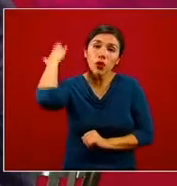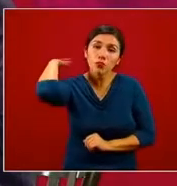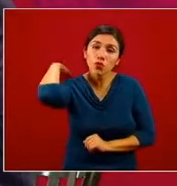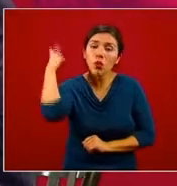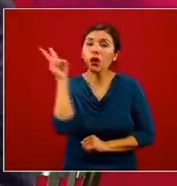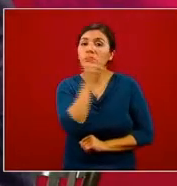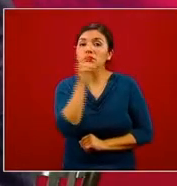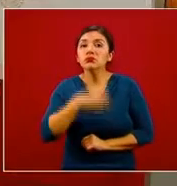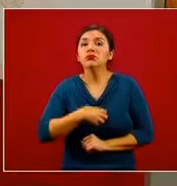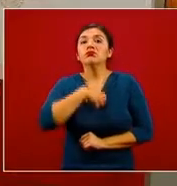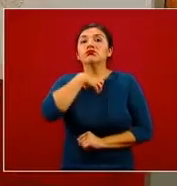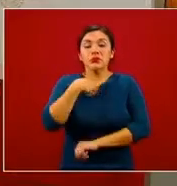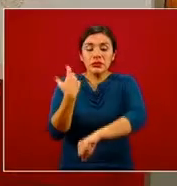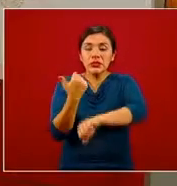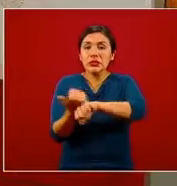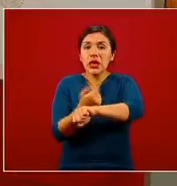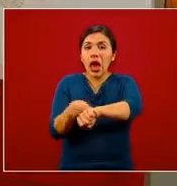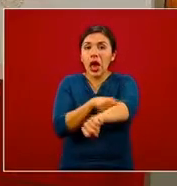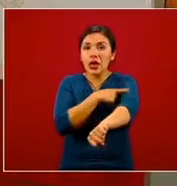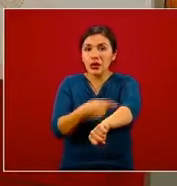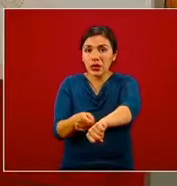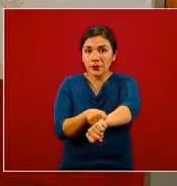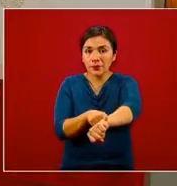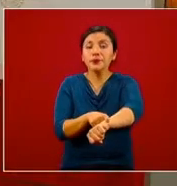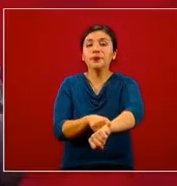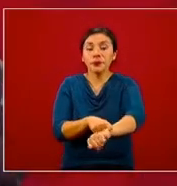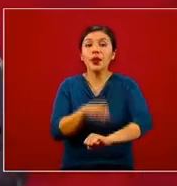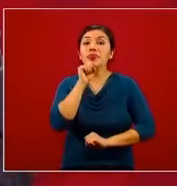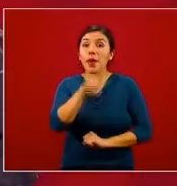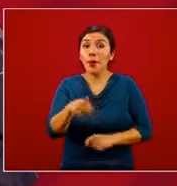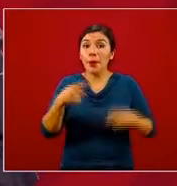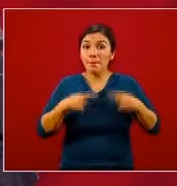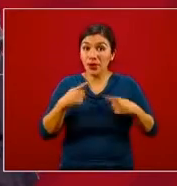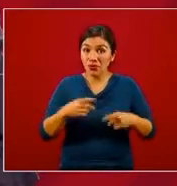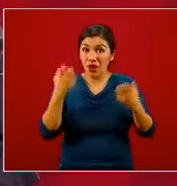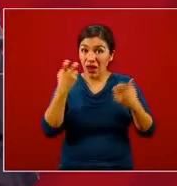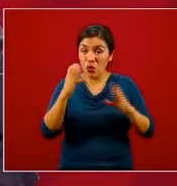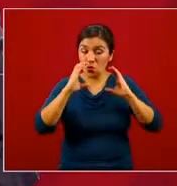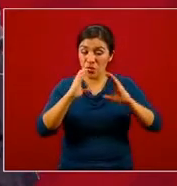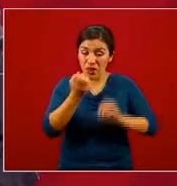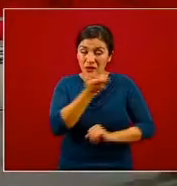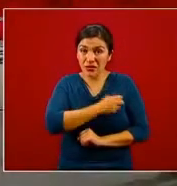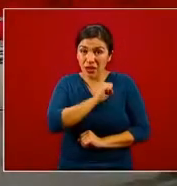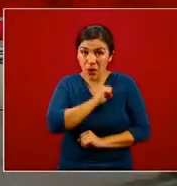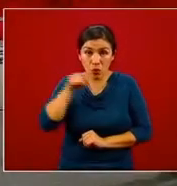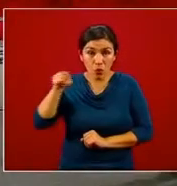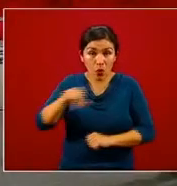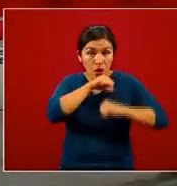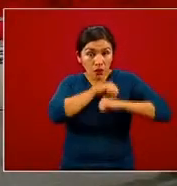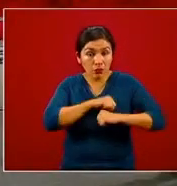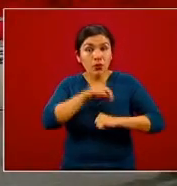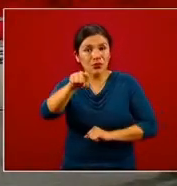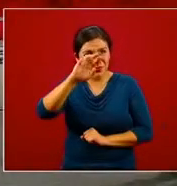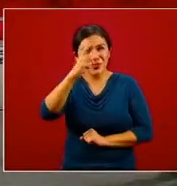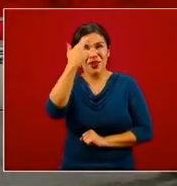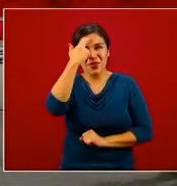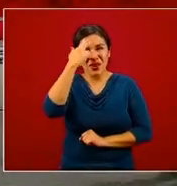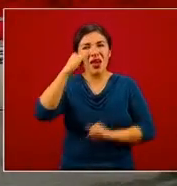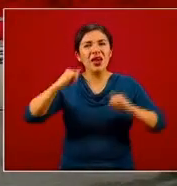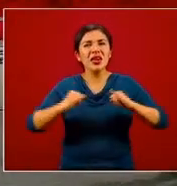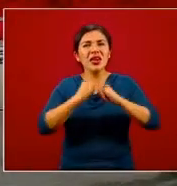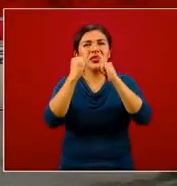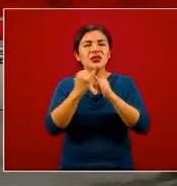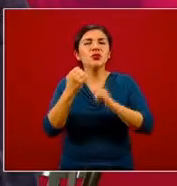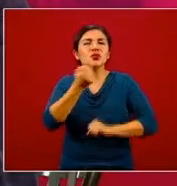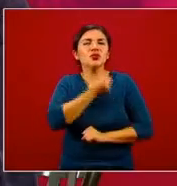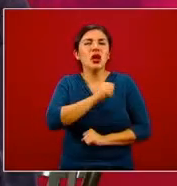diseases, chronic illness like diabetes, for example, and also monitor their lung function or blood